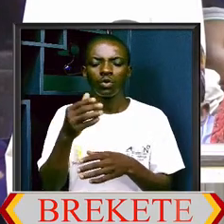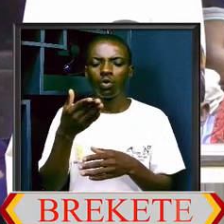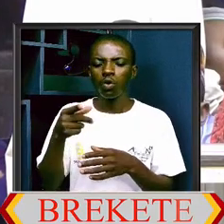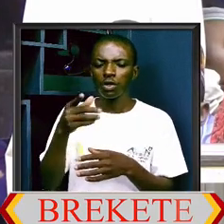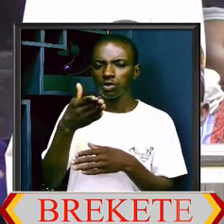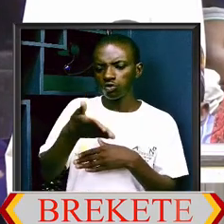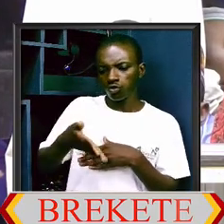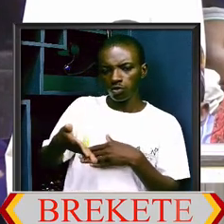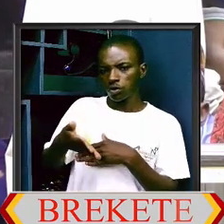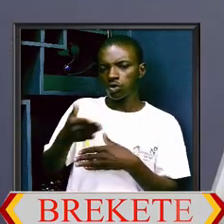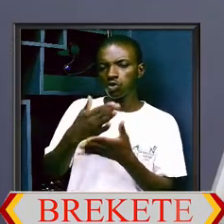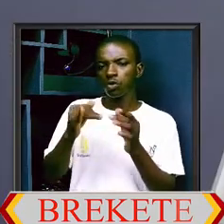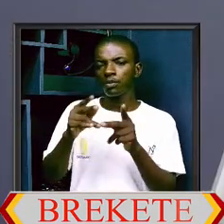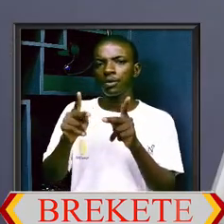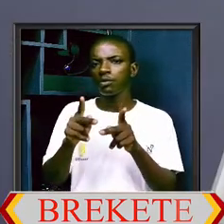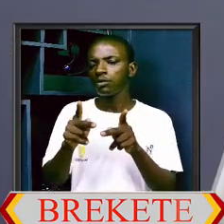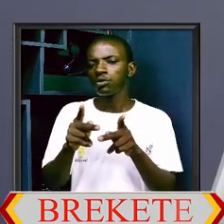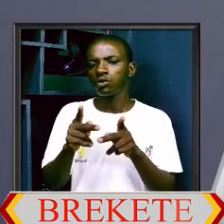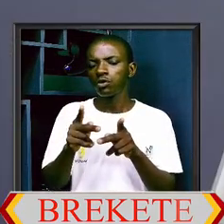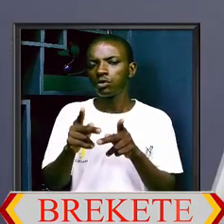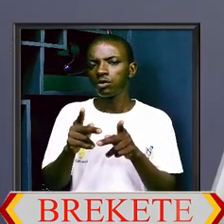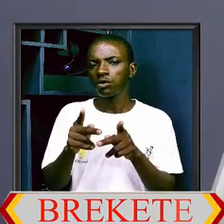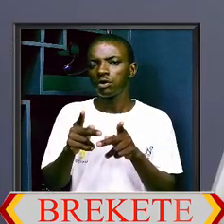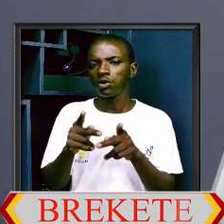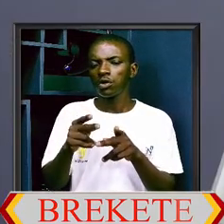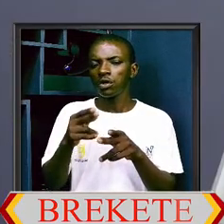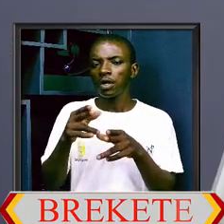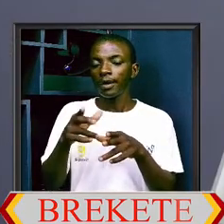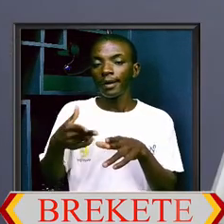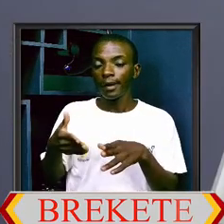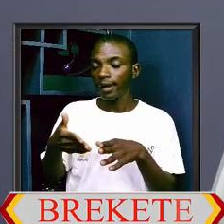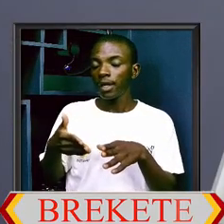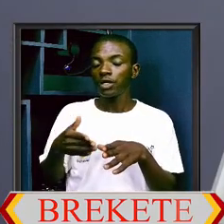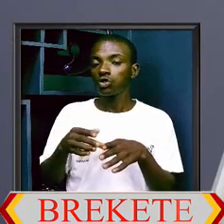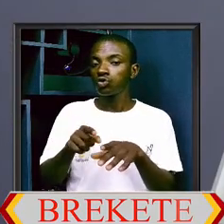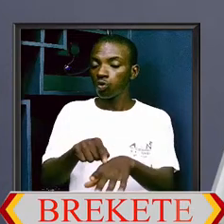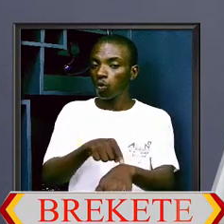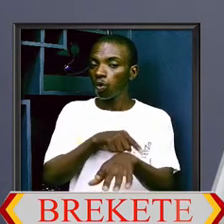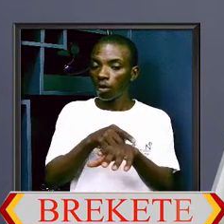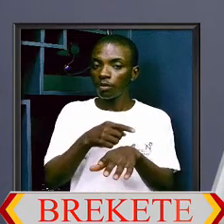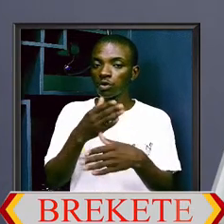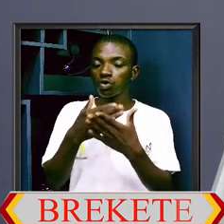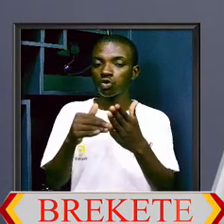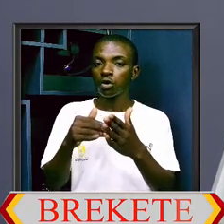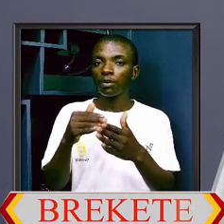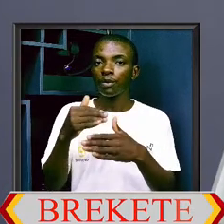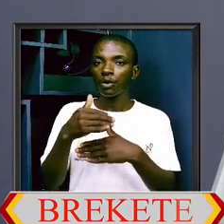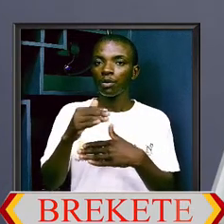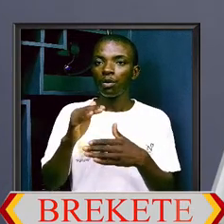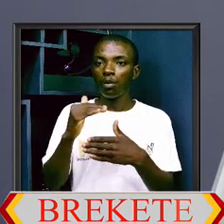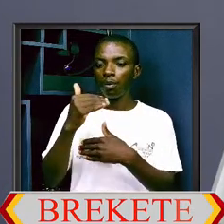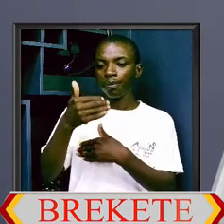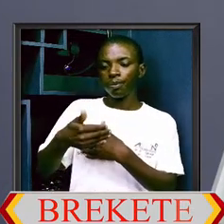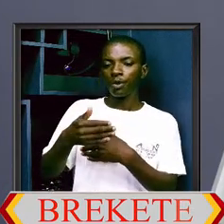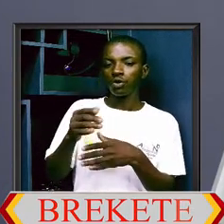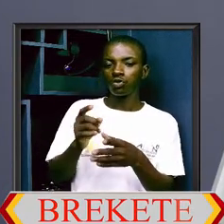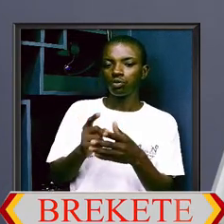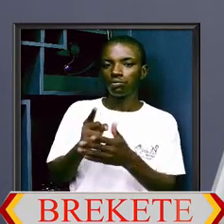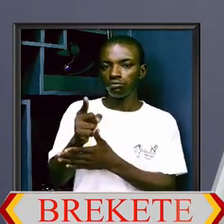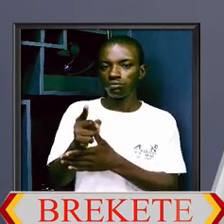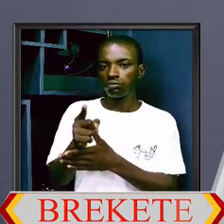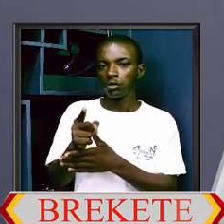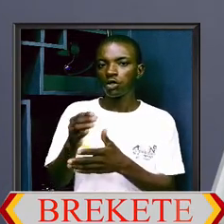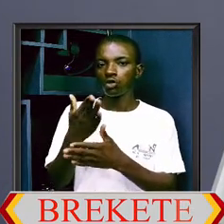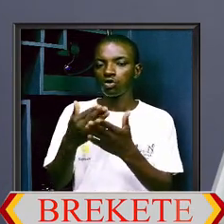sir some people leg long some people leg short some people Bom Bomb shoot out some